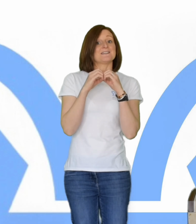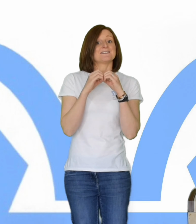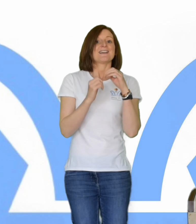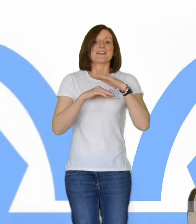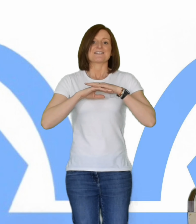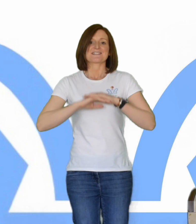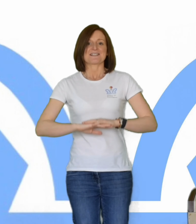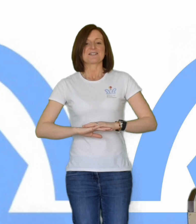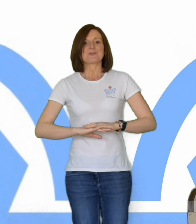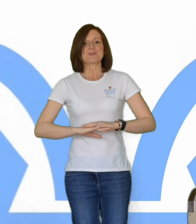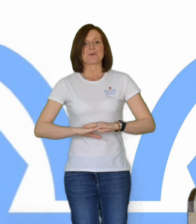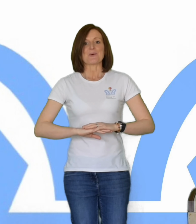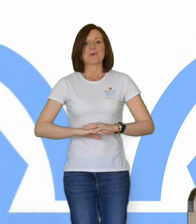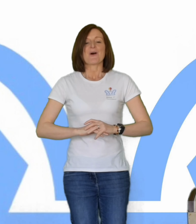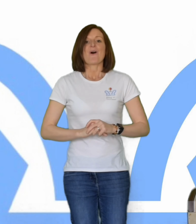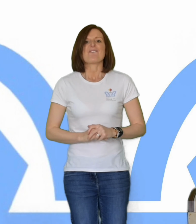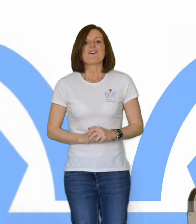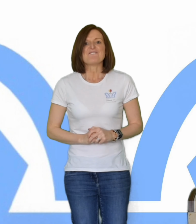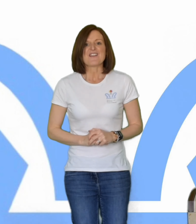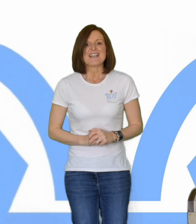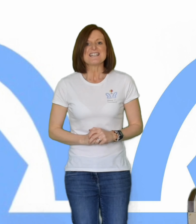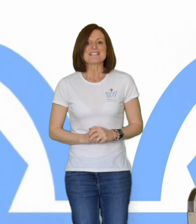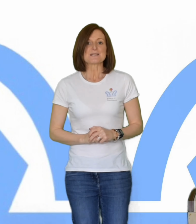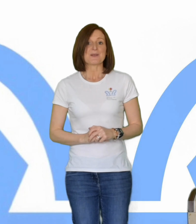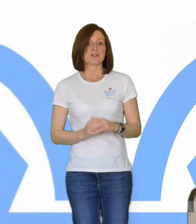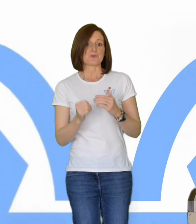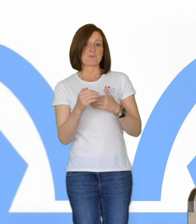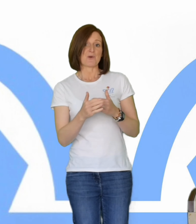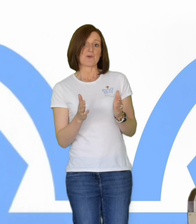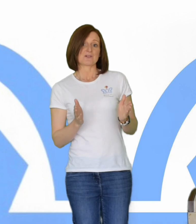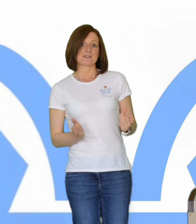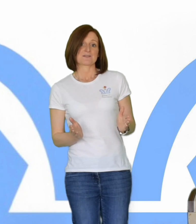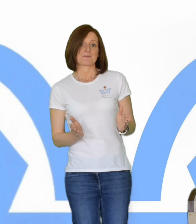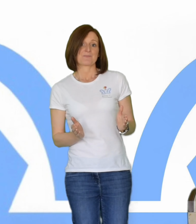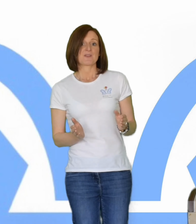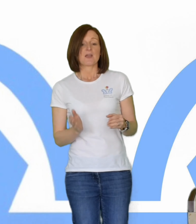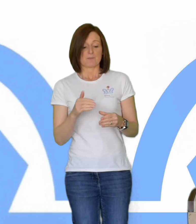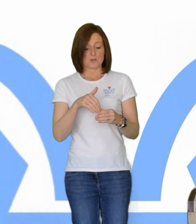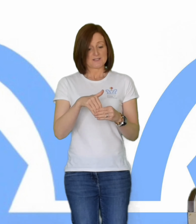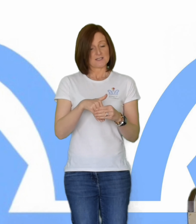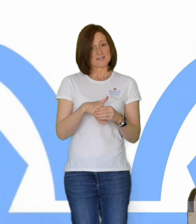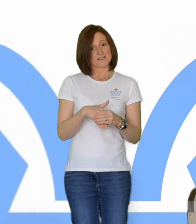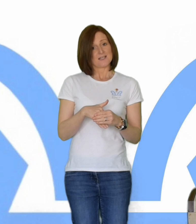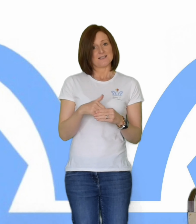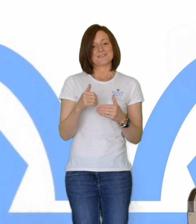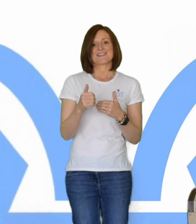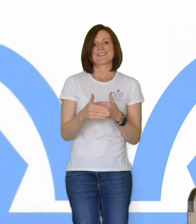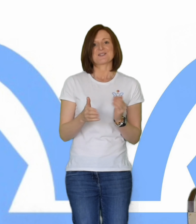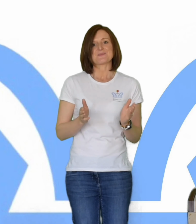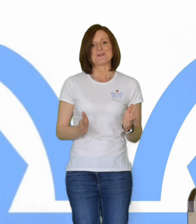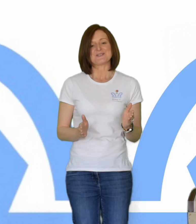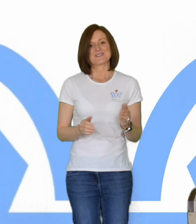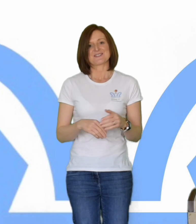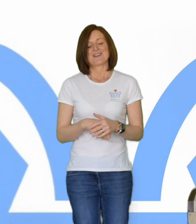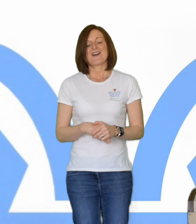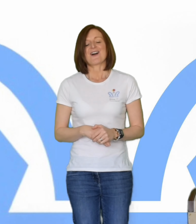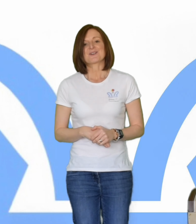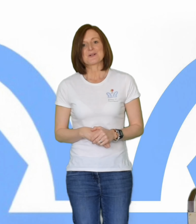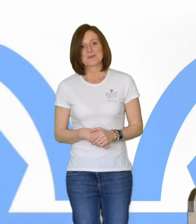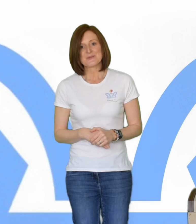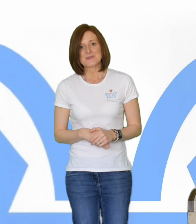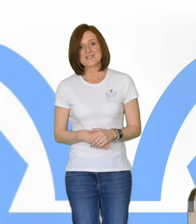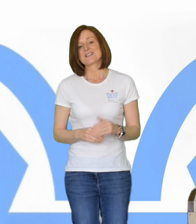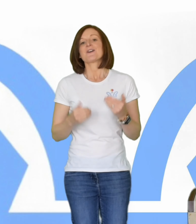Buddy is sitting on top of a very special box because inside this box